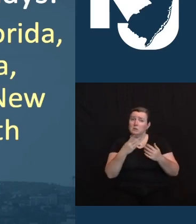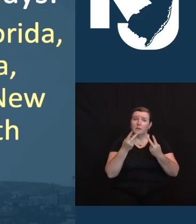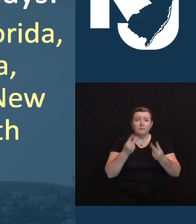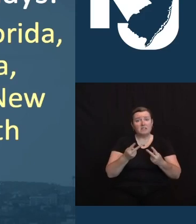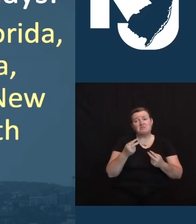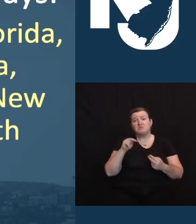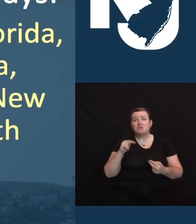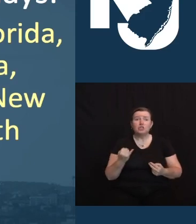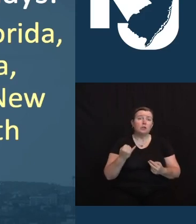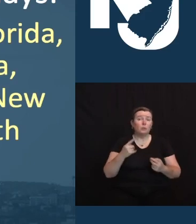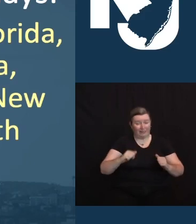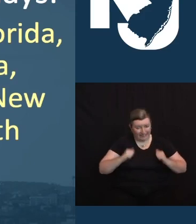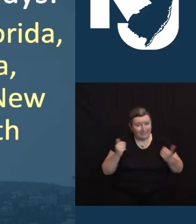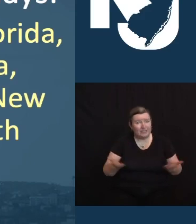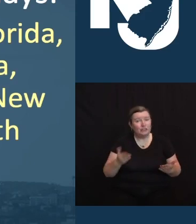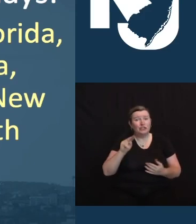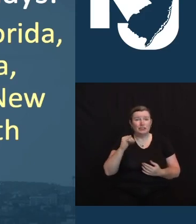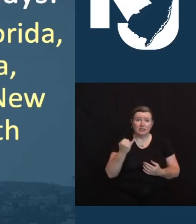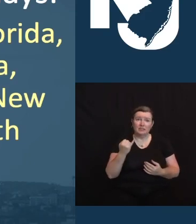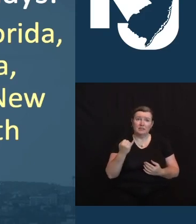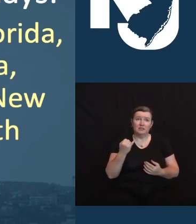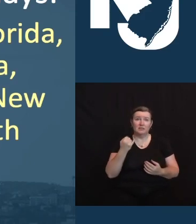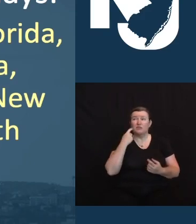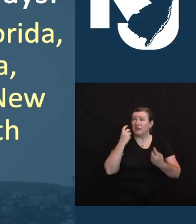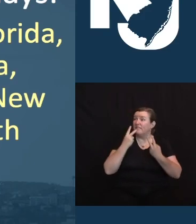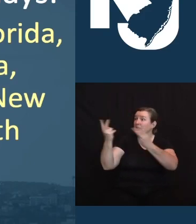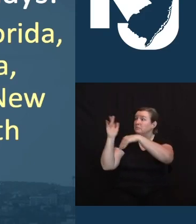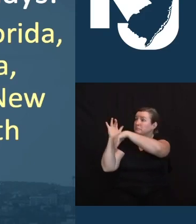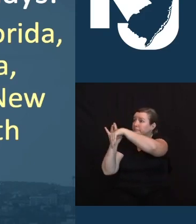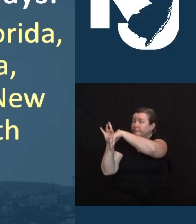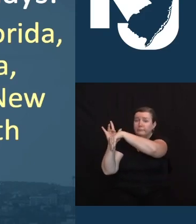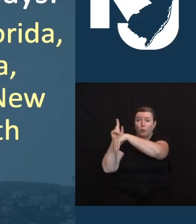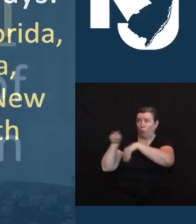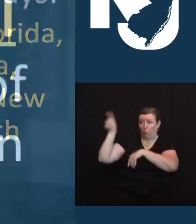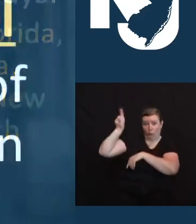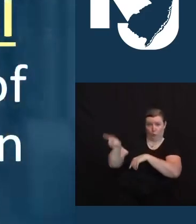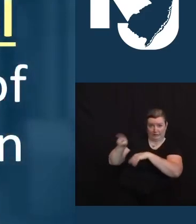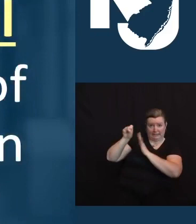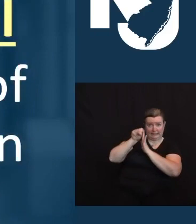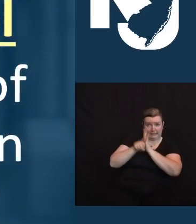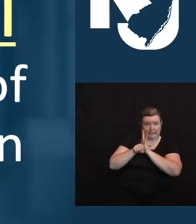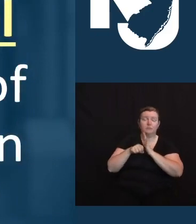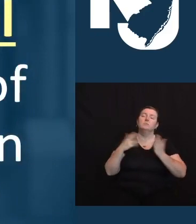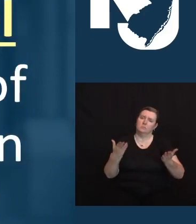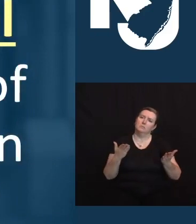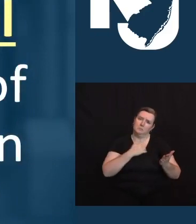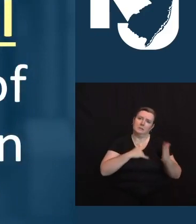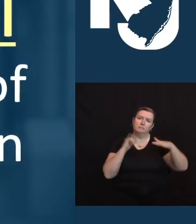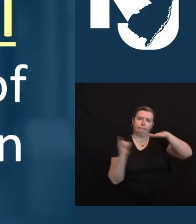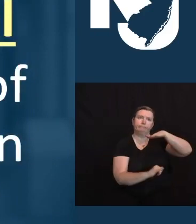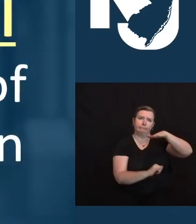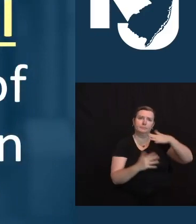a New Jersey resident returning from one of these states. If you've got any question,